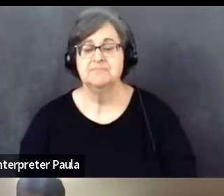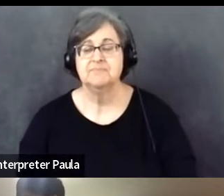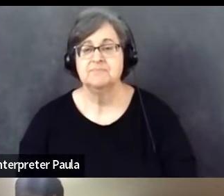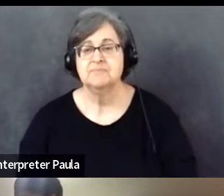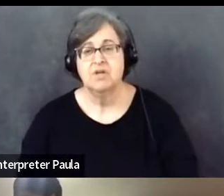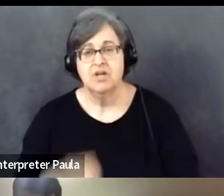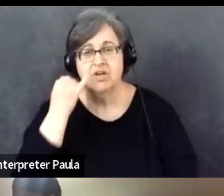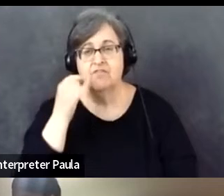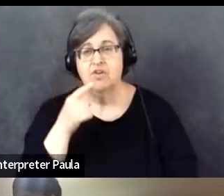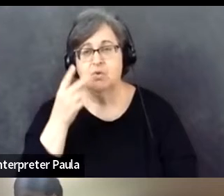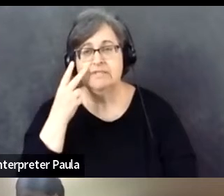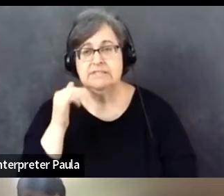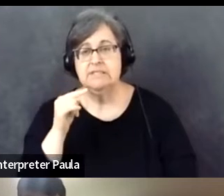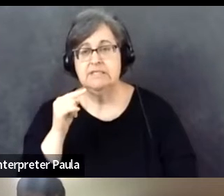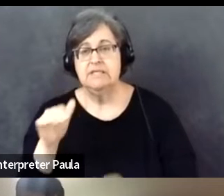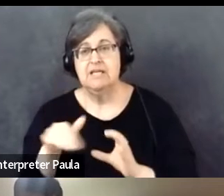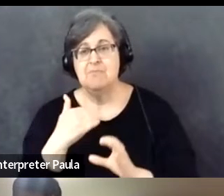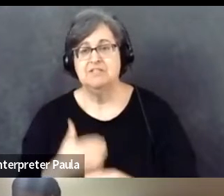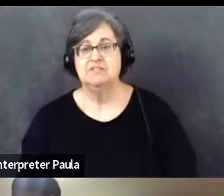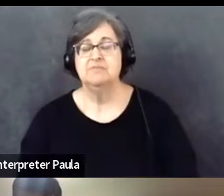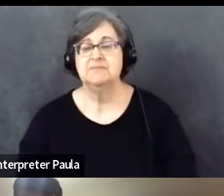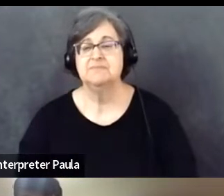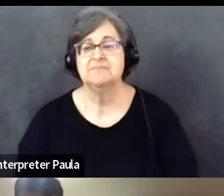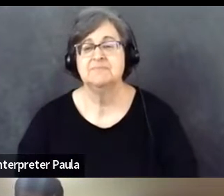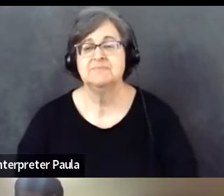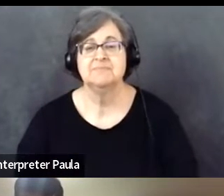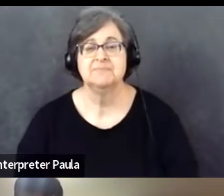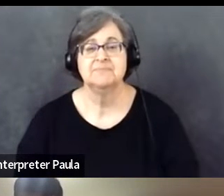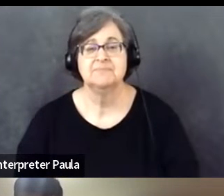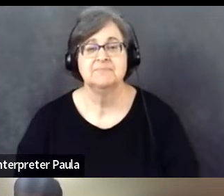Or if you see it, email it to me.